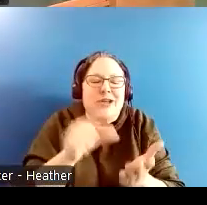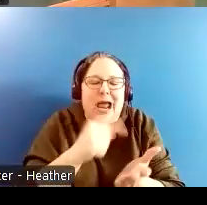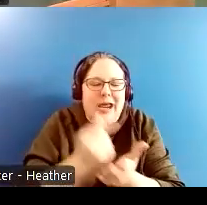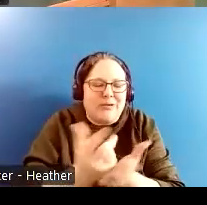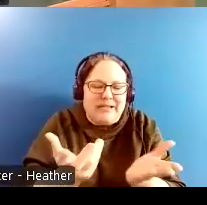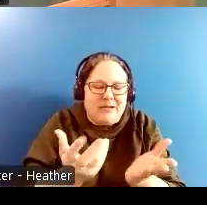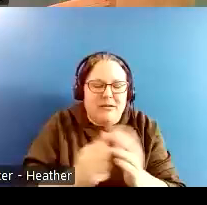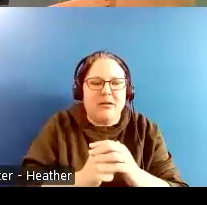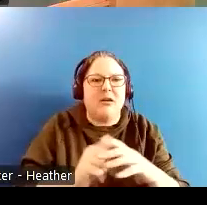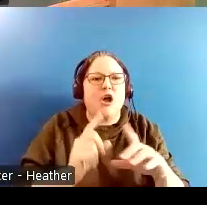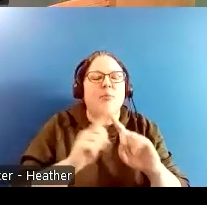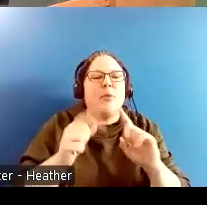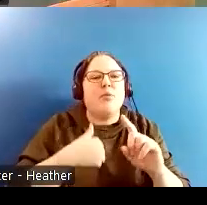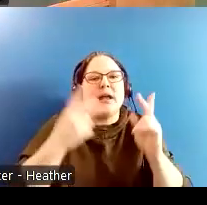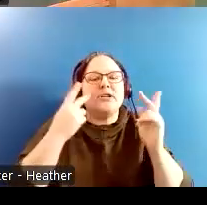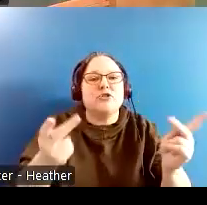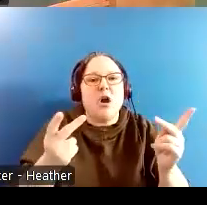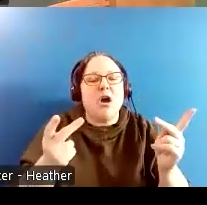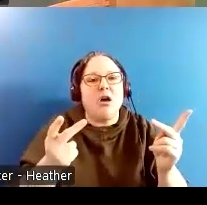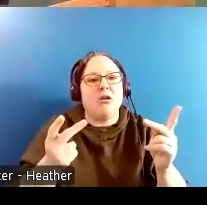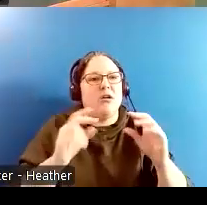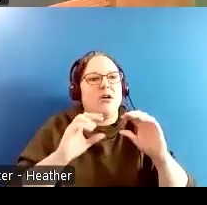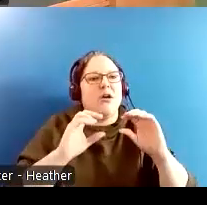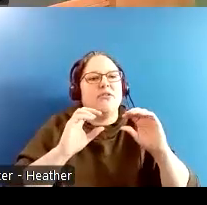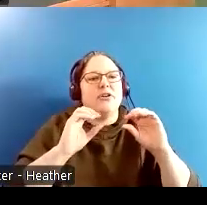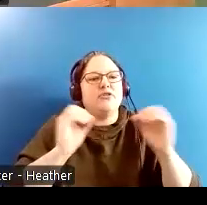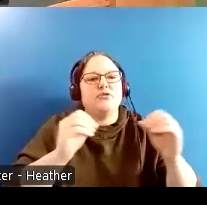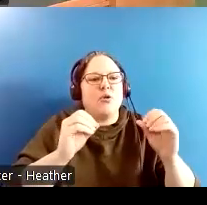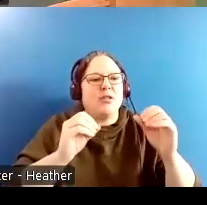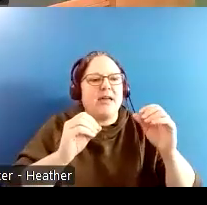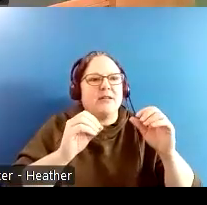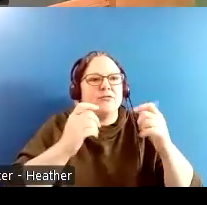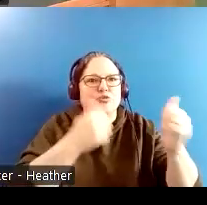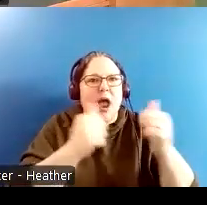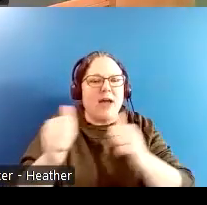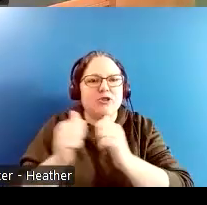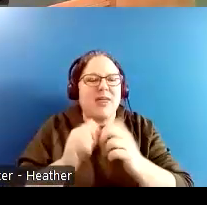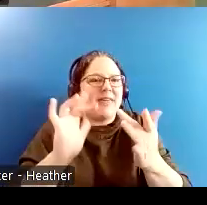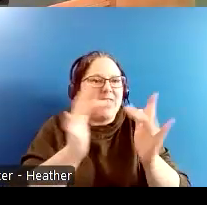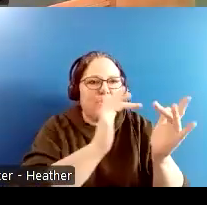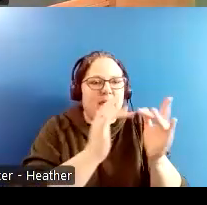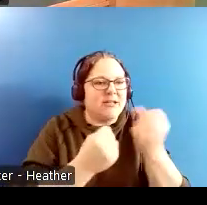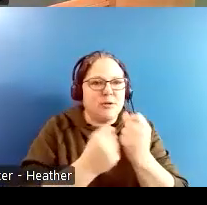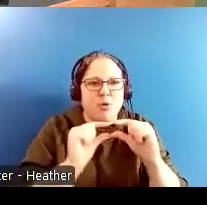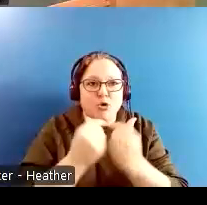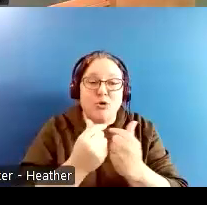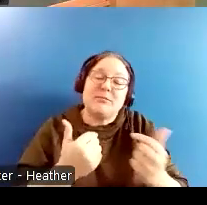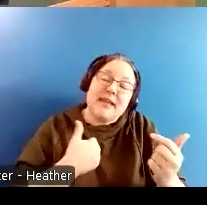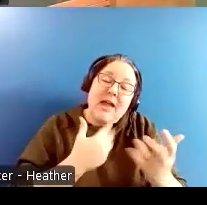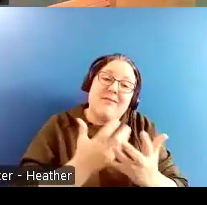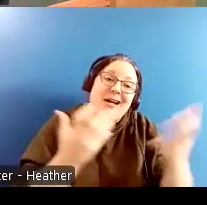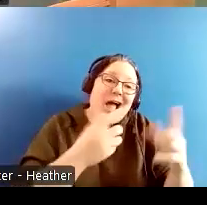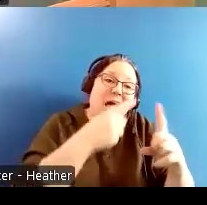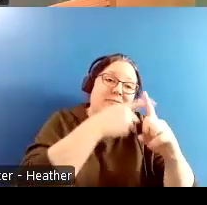there was also no randomized trials of internet support groups. So, they have a lot of advantages where members with